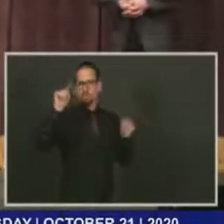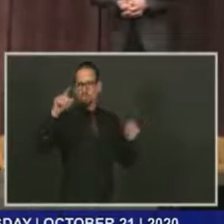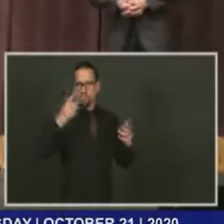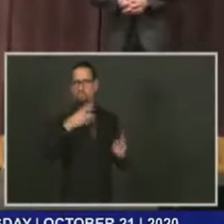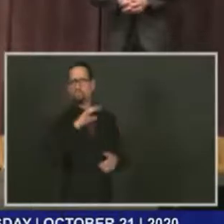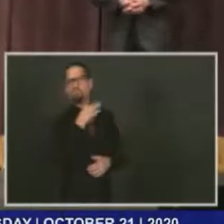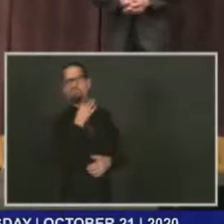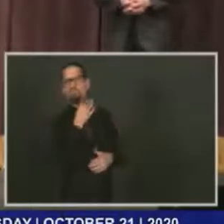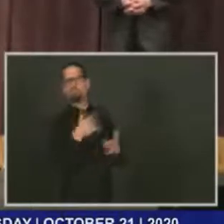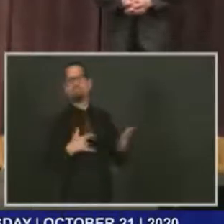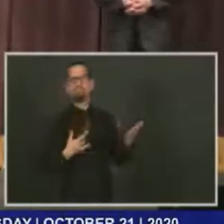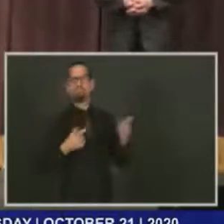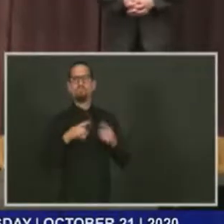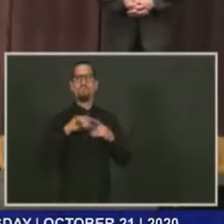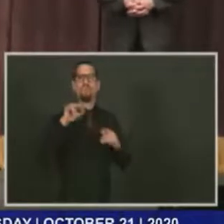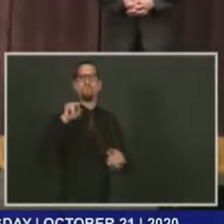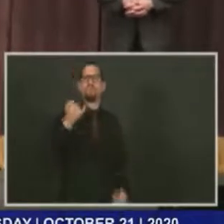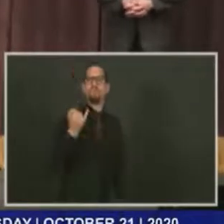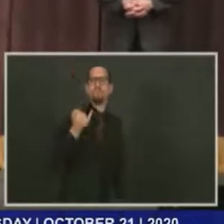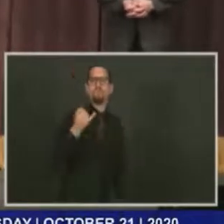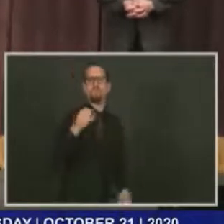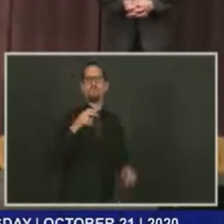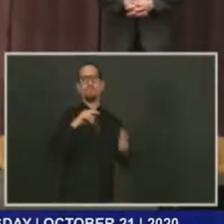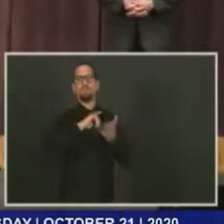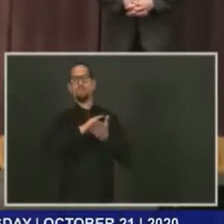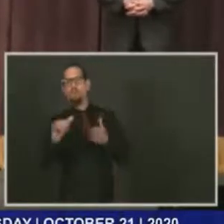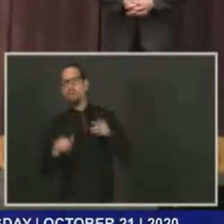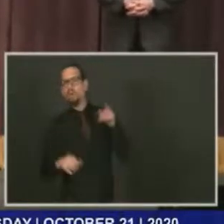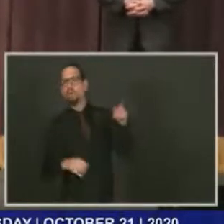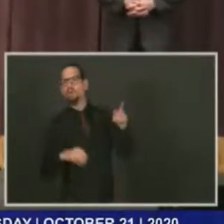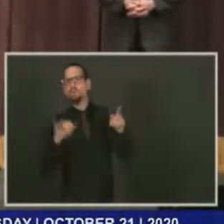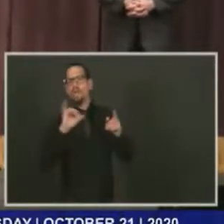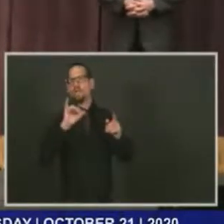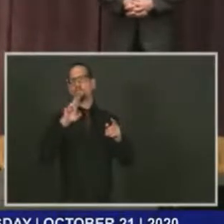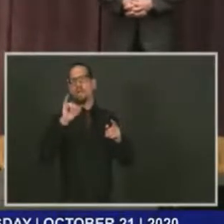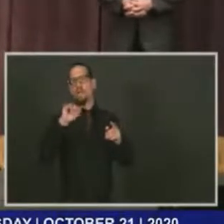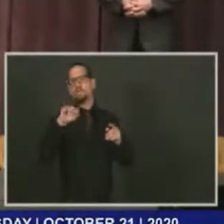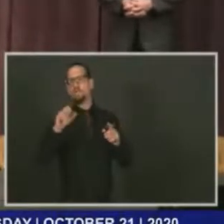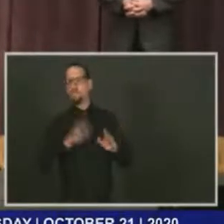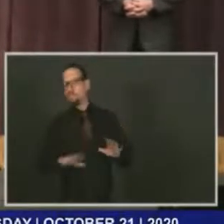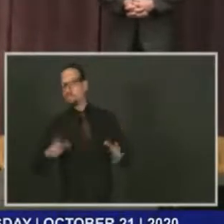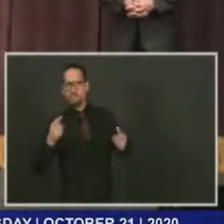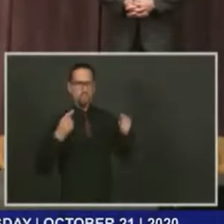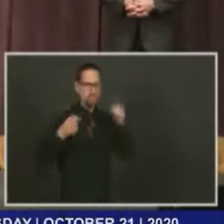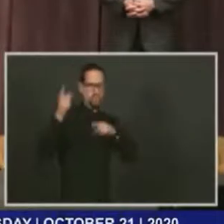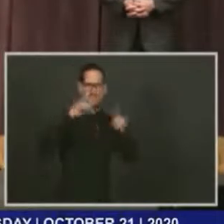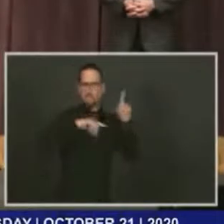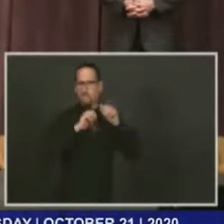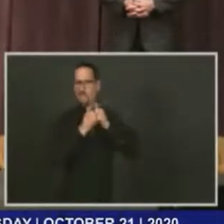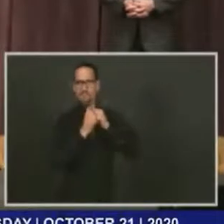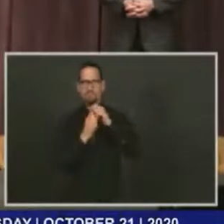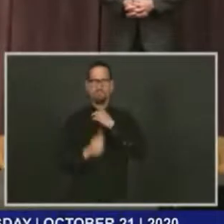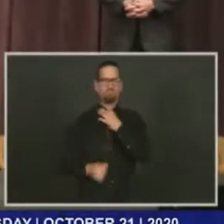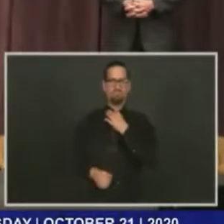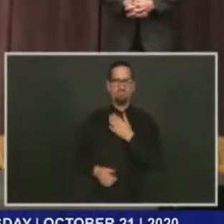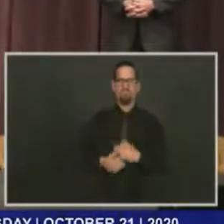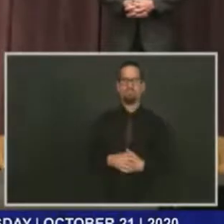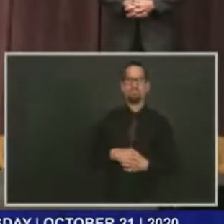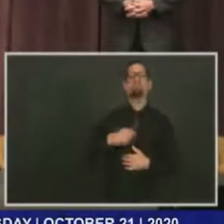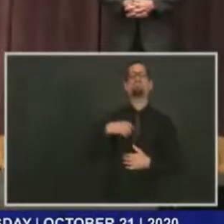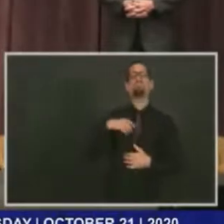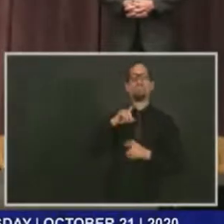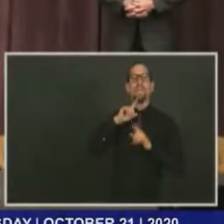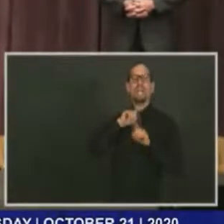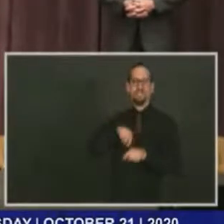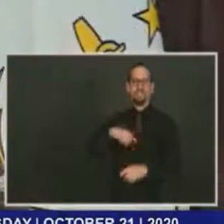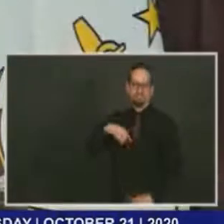and Connecticut have with Rhode Island and Massachusetts. Is that it? Are the talks underway with that? Yes, I think I'm